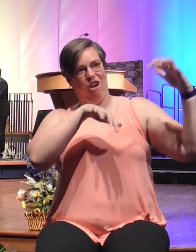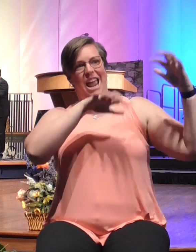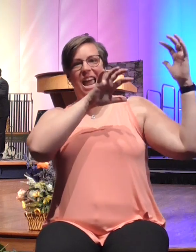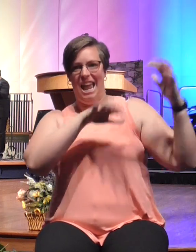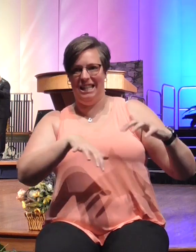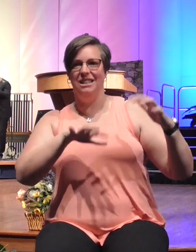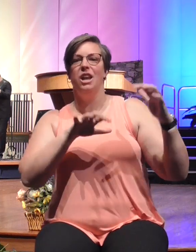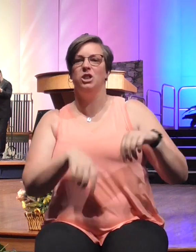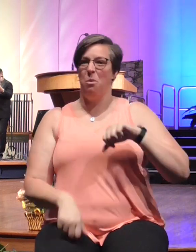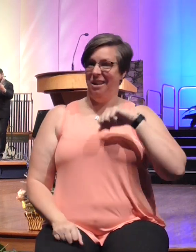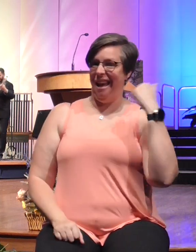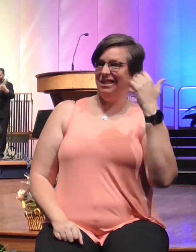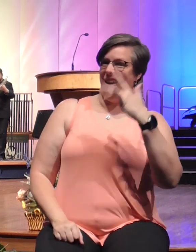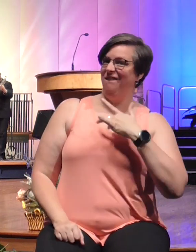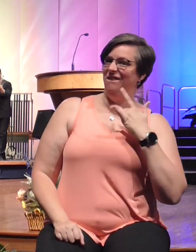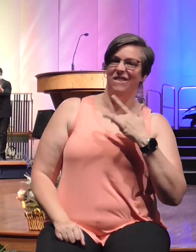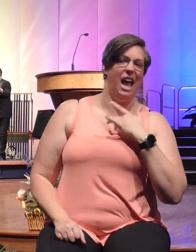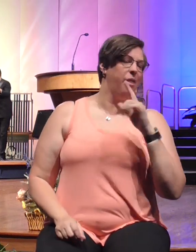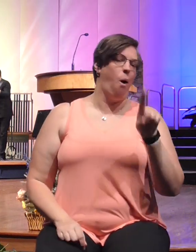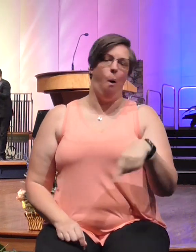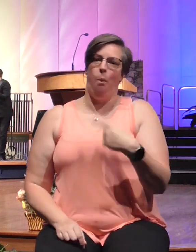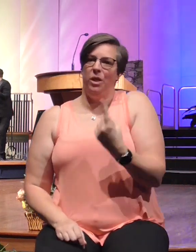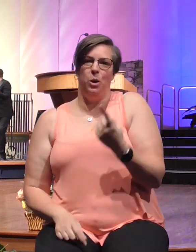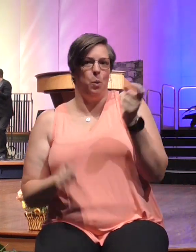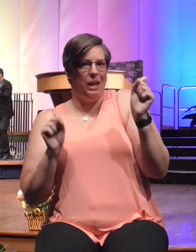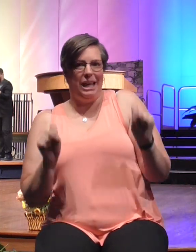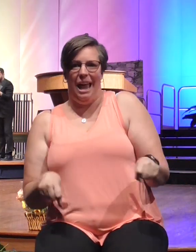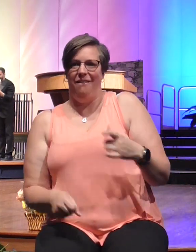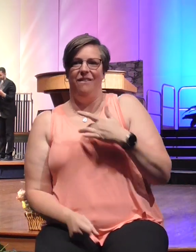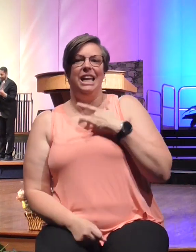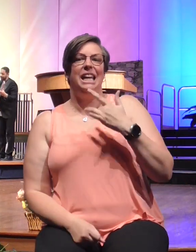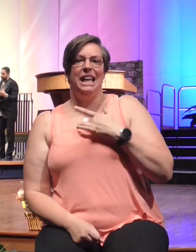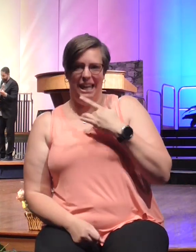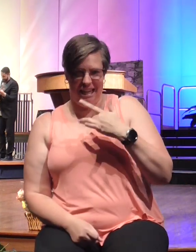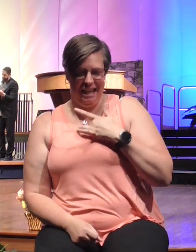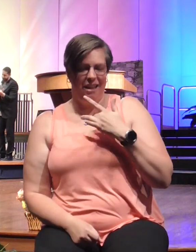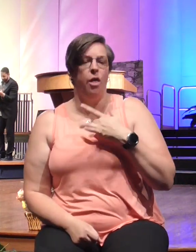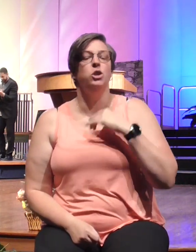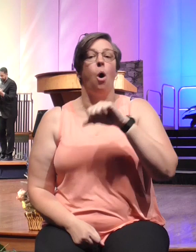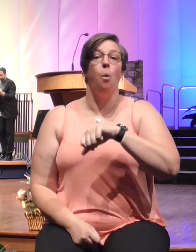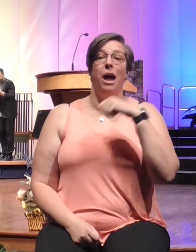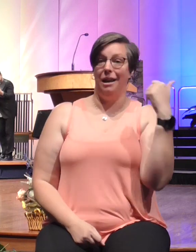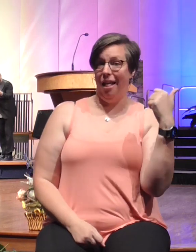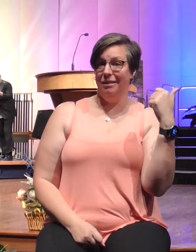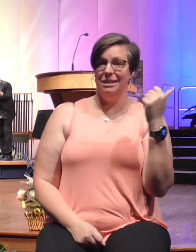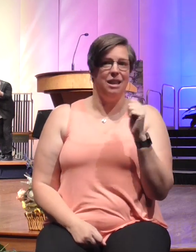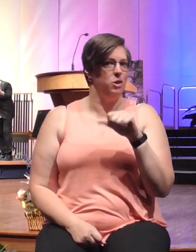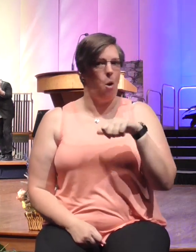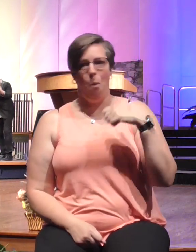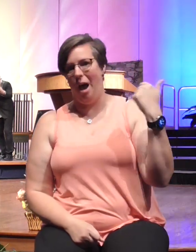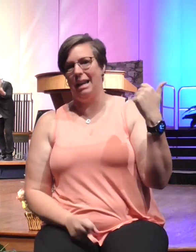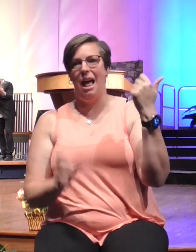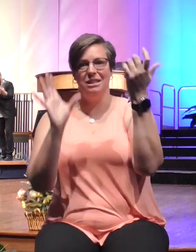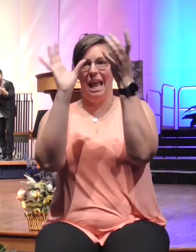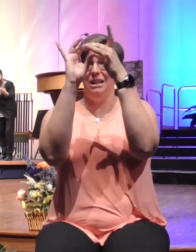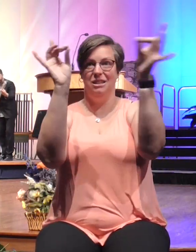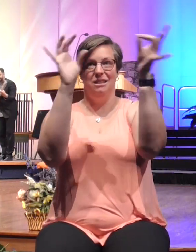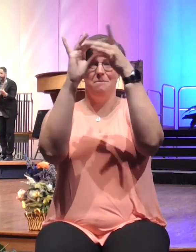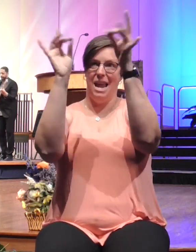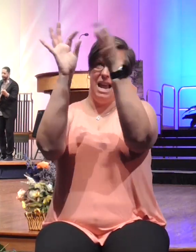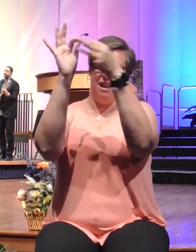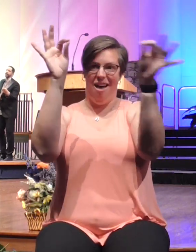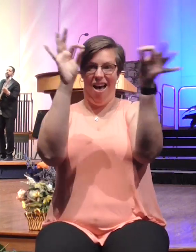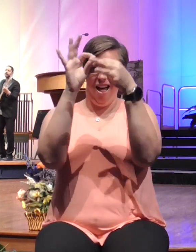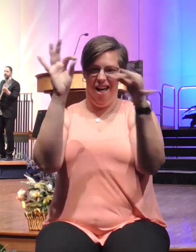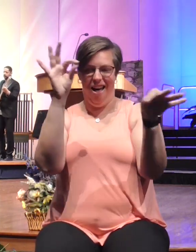can feel it for you, only you can let it in. No one else can speak the words on